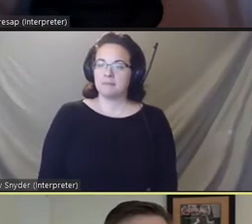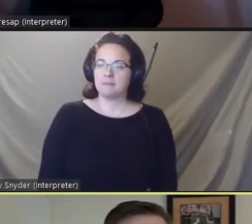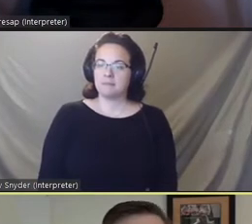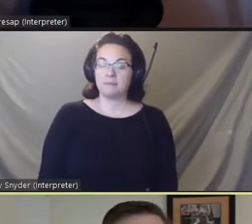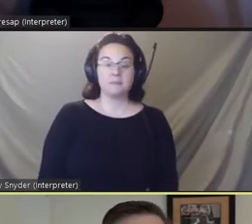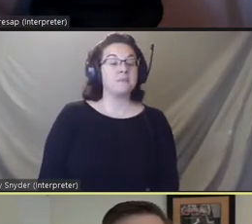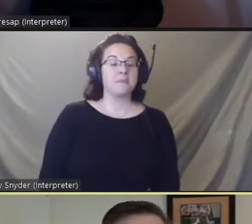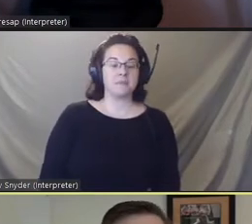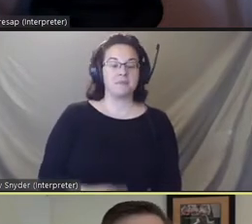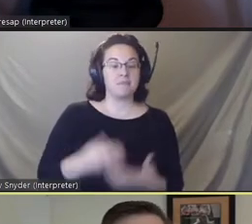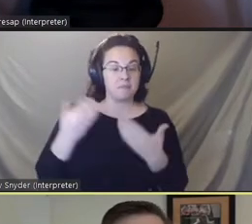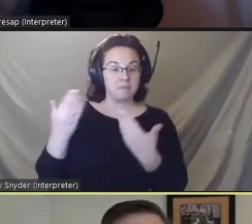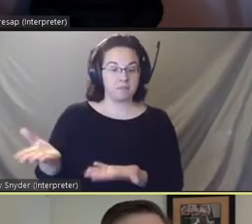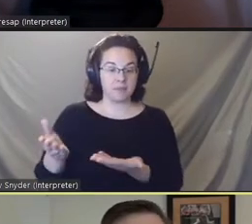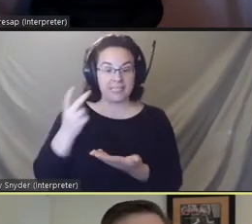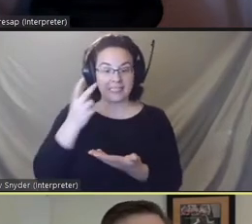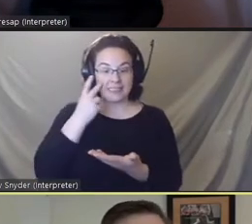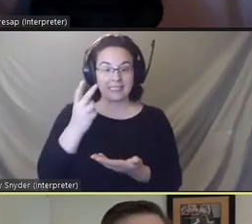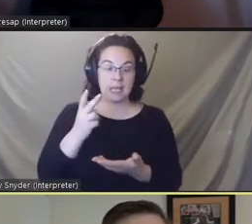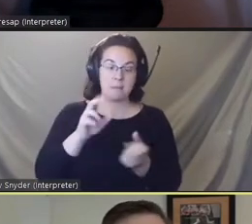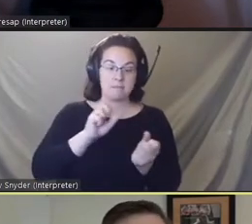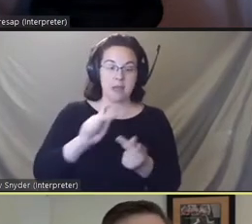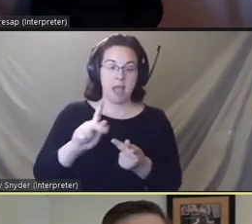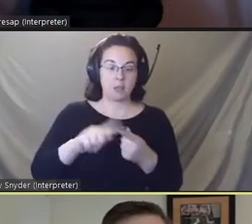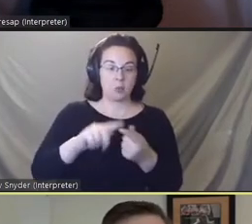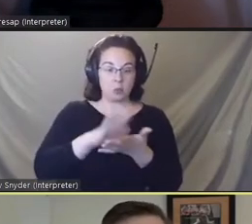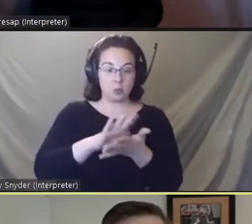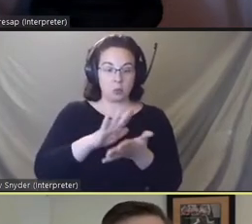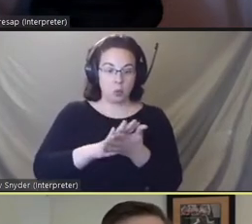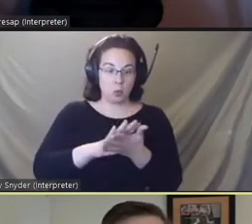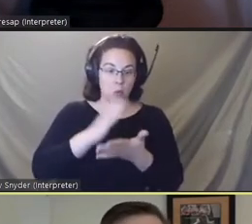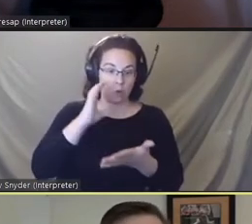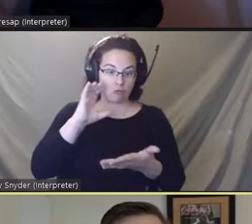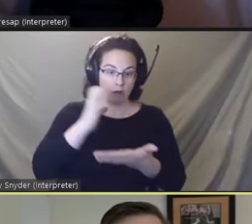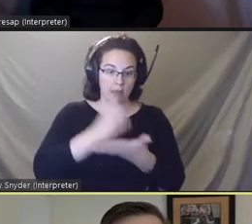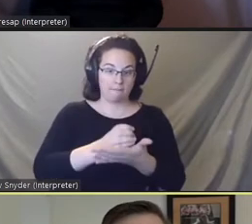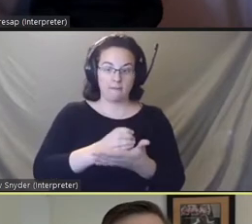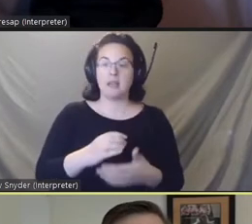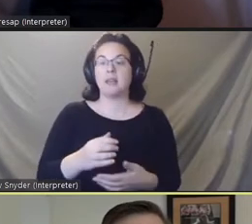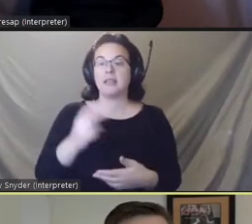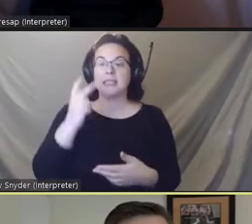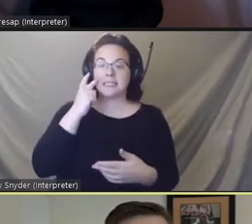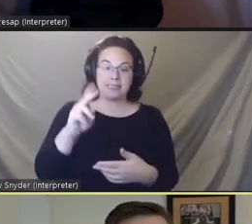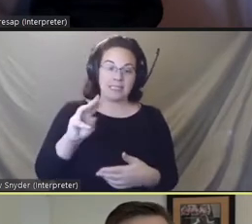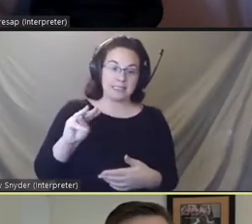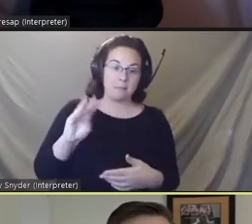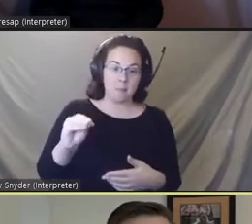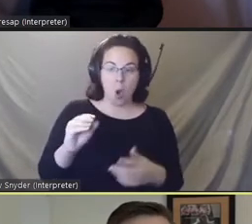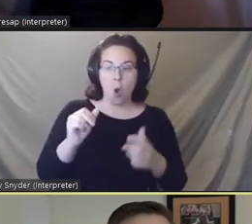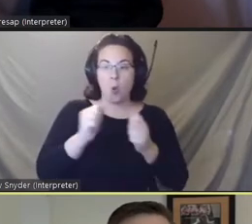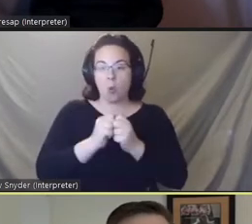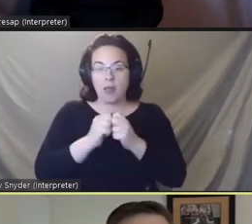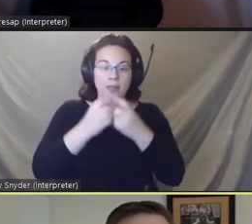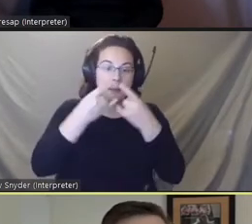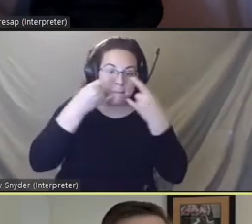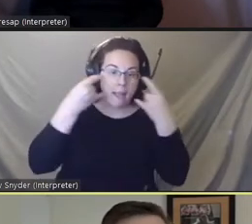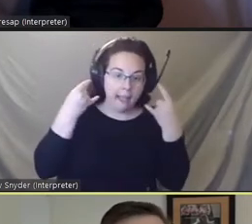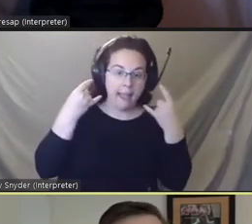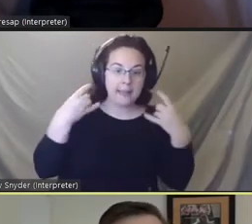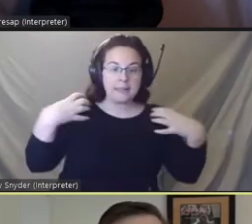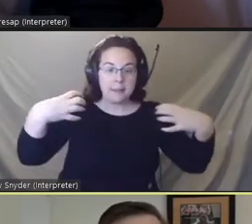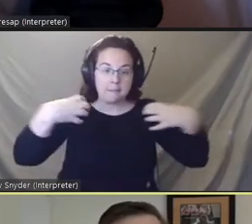This is our back to school graphic. It shows Mo with a backpack, mask, and other communication themed items a student